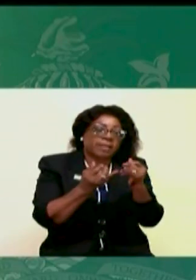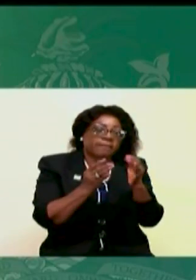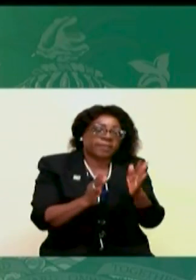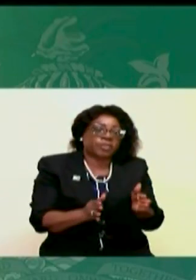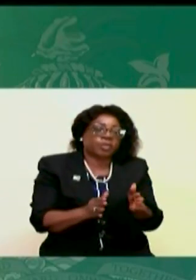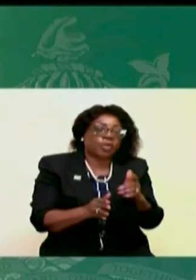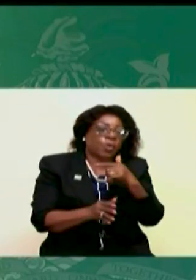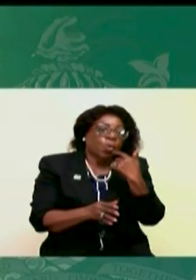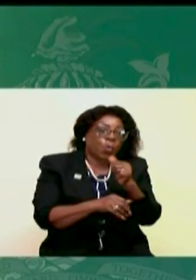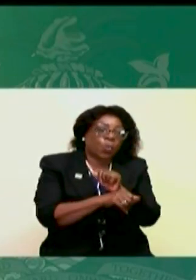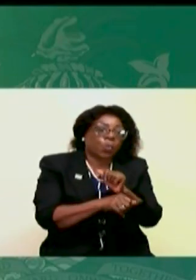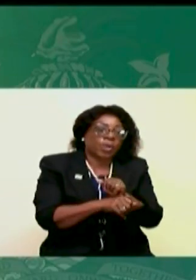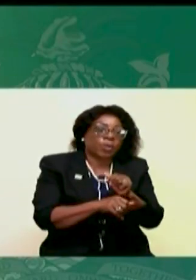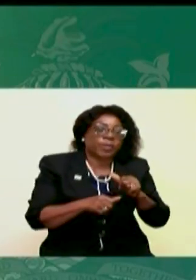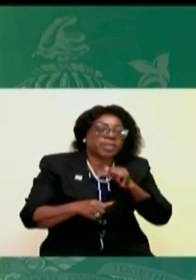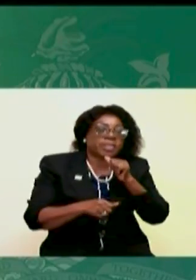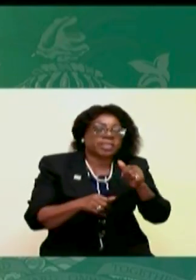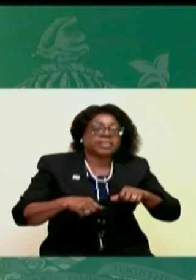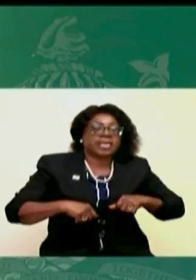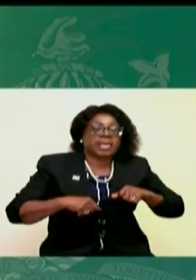disabled.